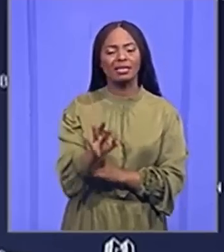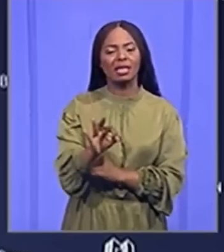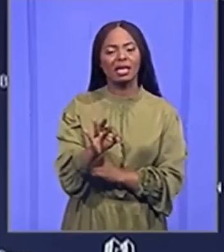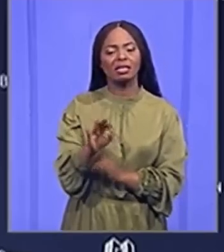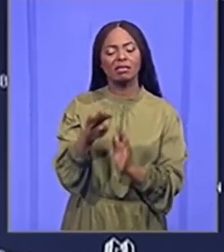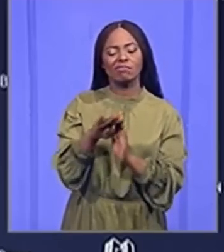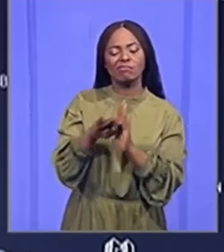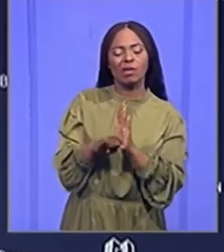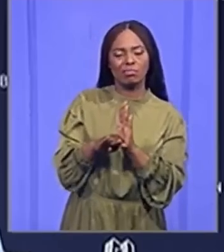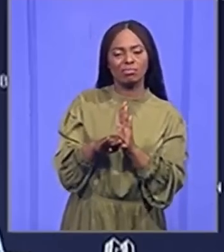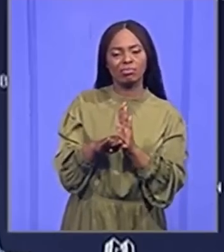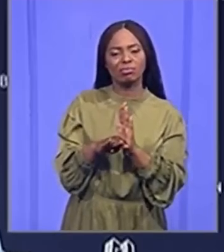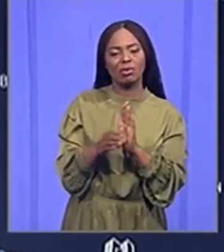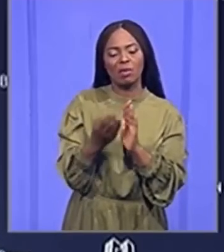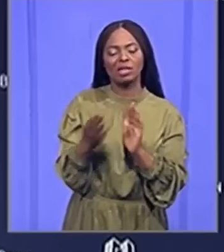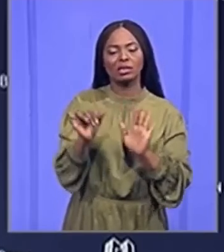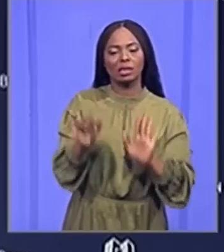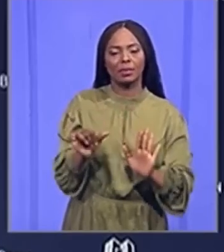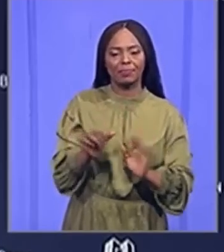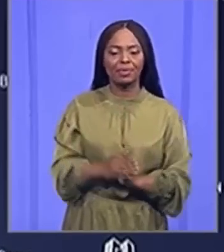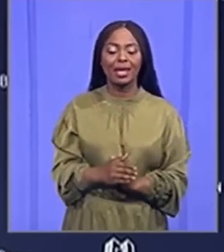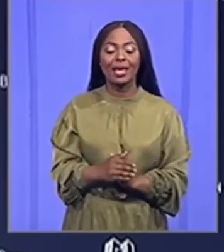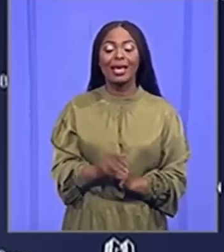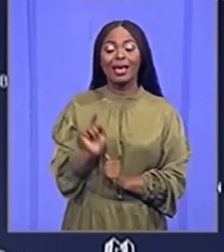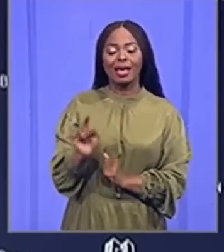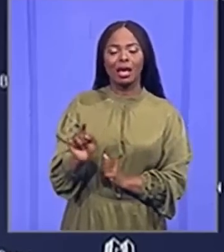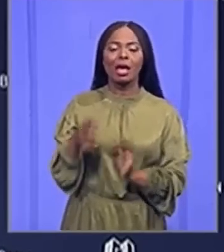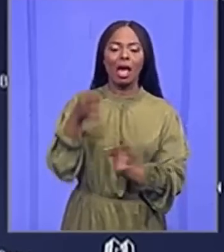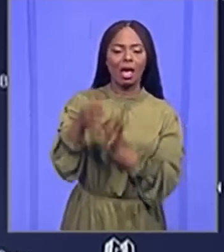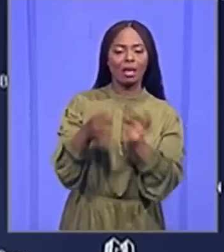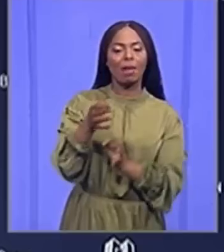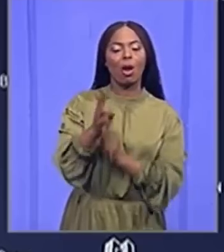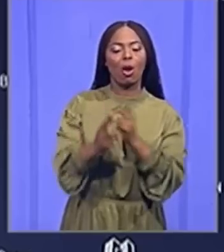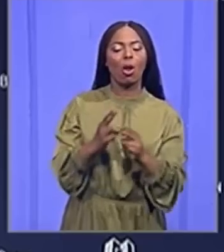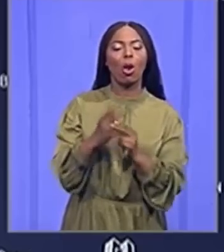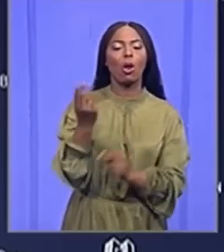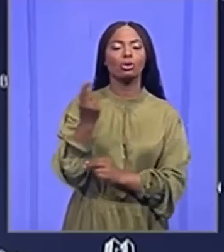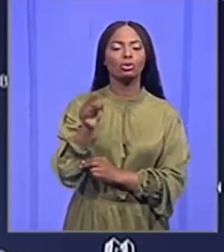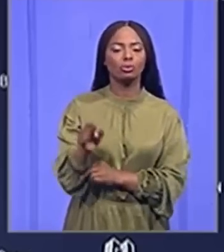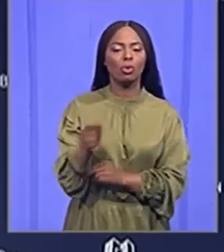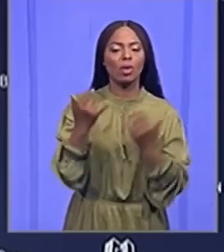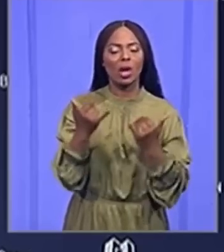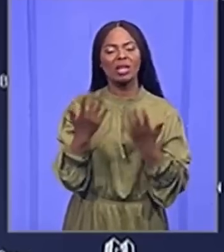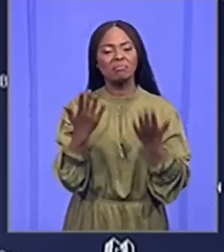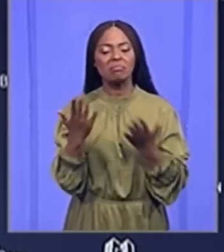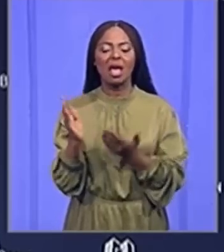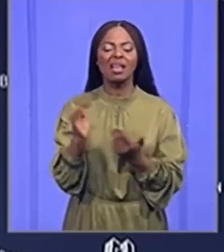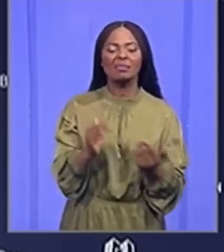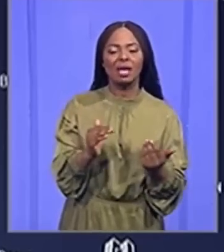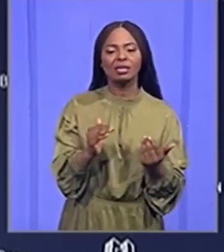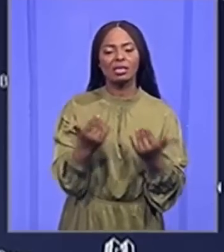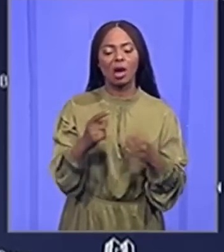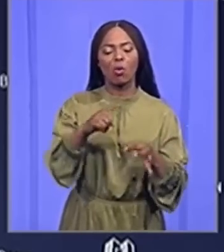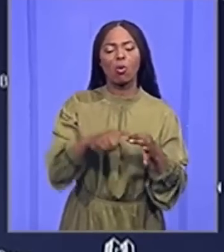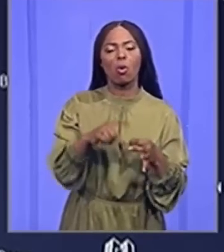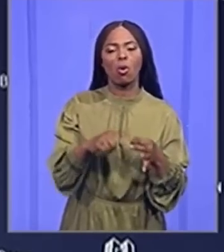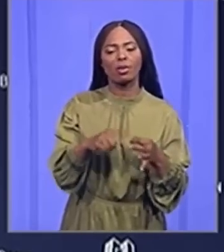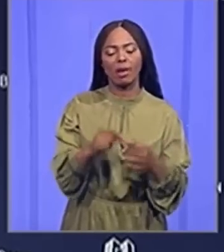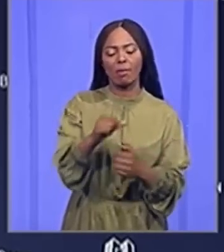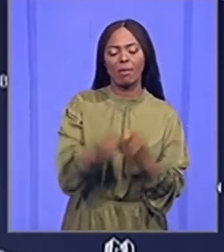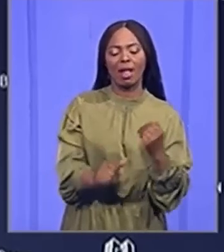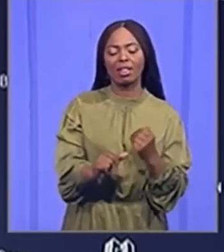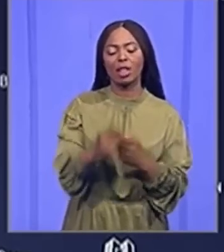ka tlase ga tše tshela. Gomme o ile a re ba lebeletše gore mohlomongwe se ka diragala kotareng ya ngwaga e le